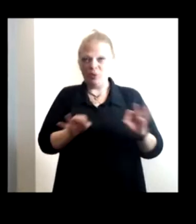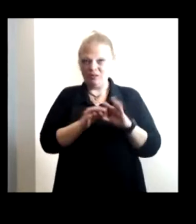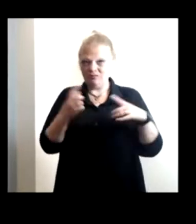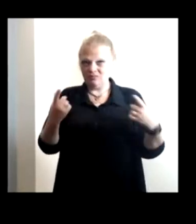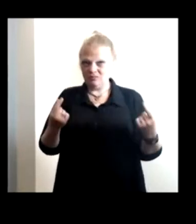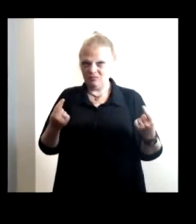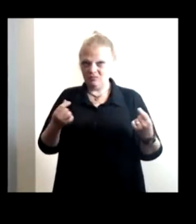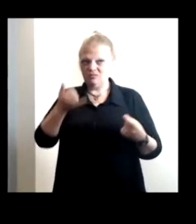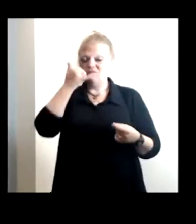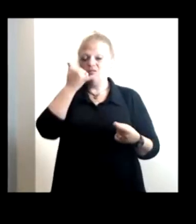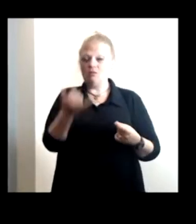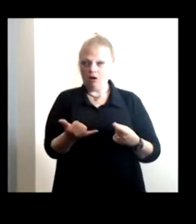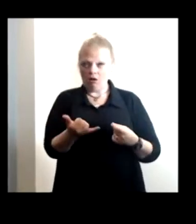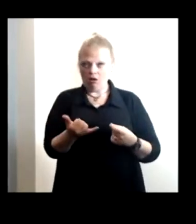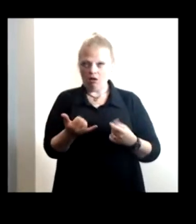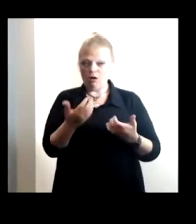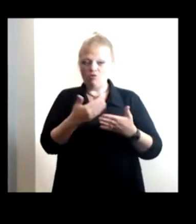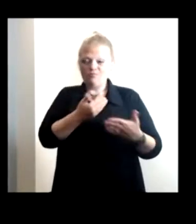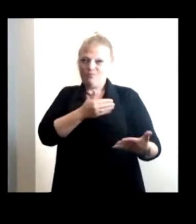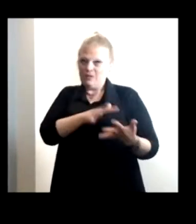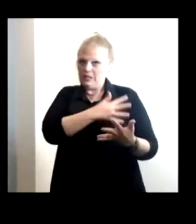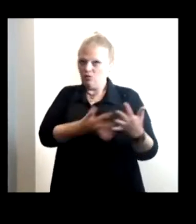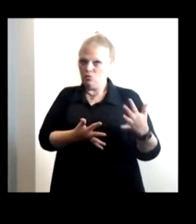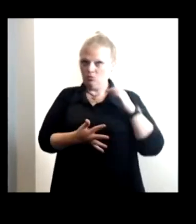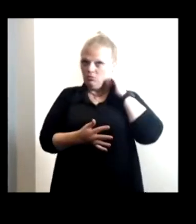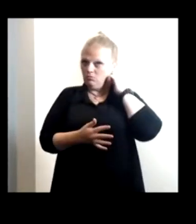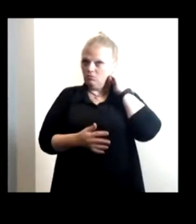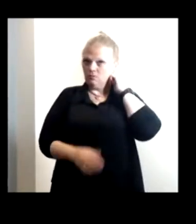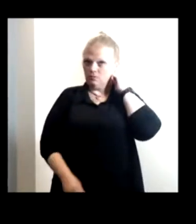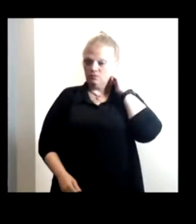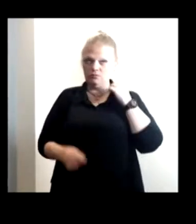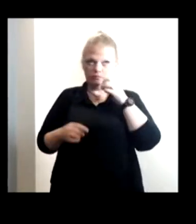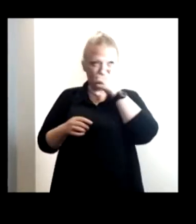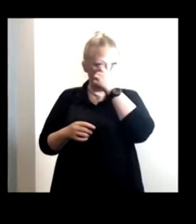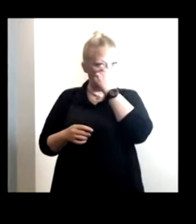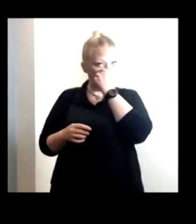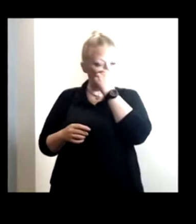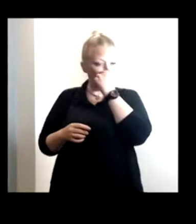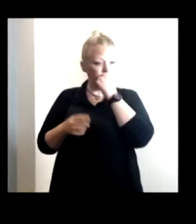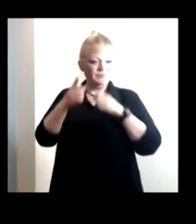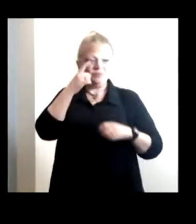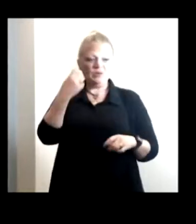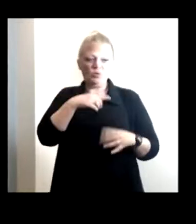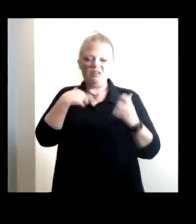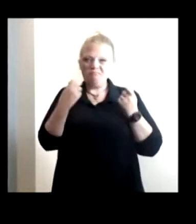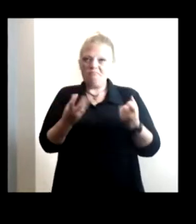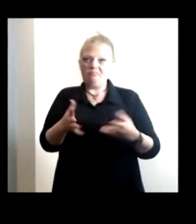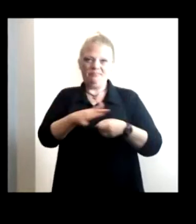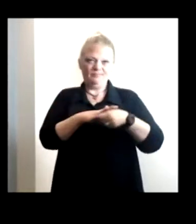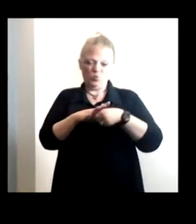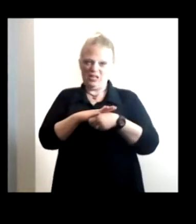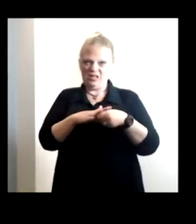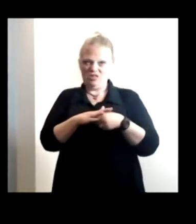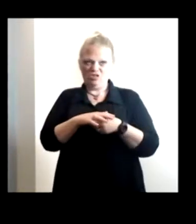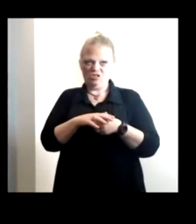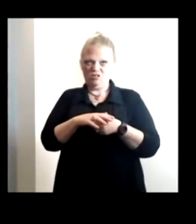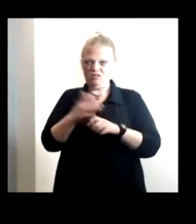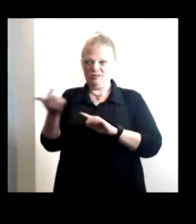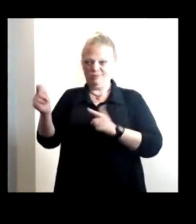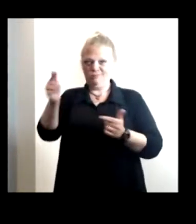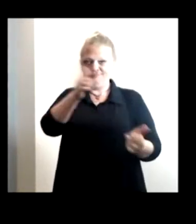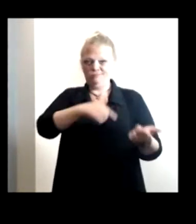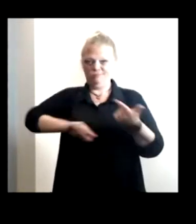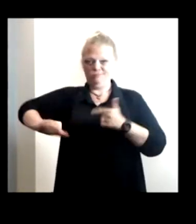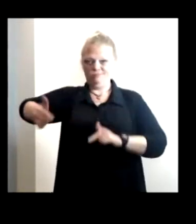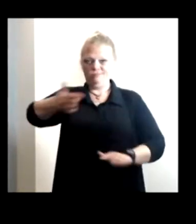is call us to try to pre-schedule the tests at that point, because we have multiple locations that rotate across the